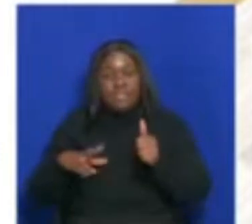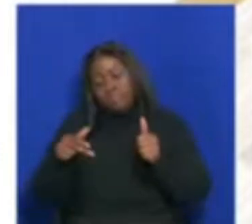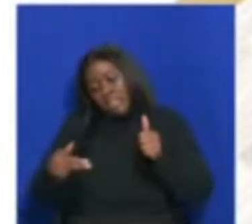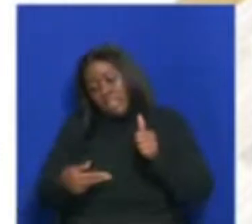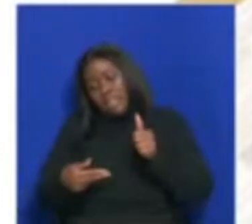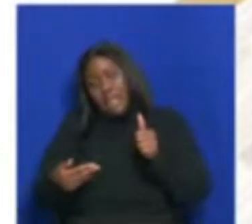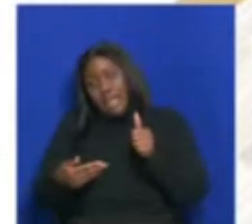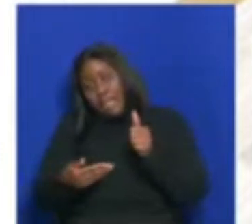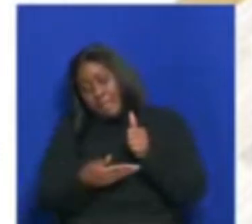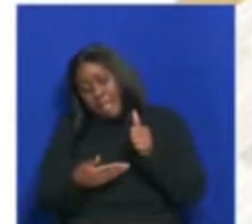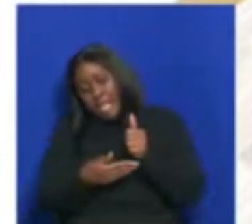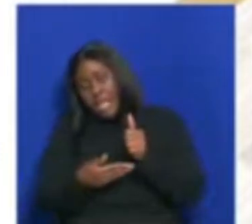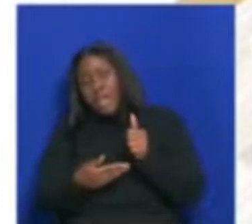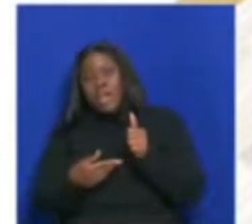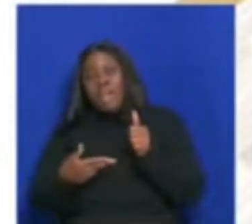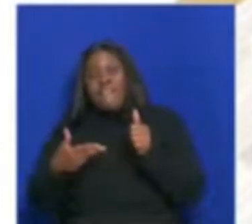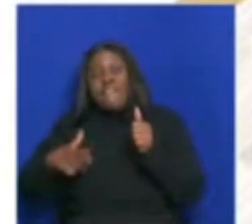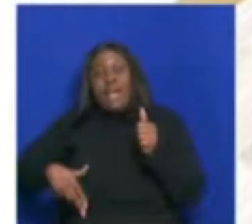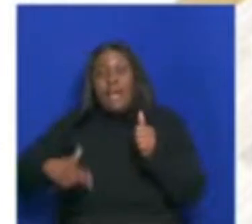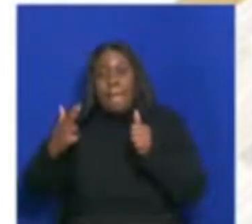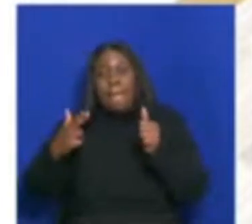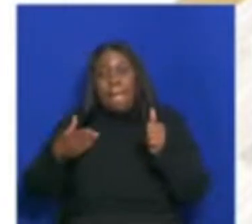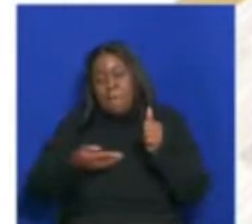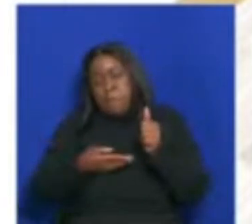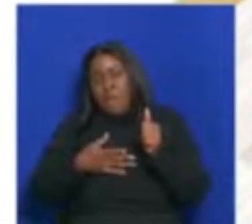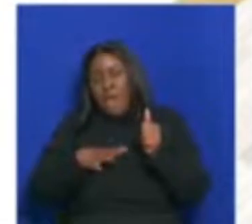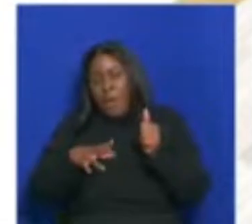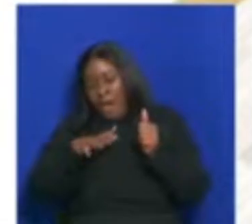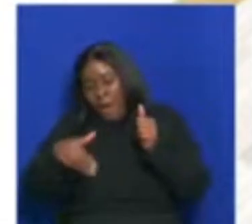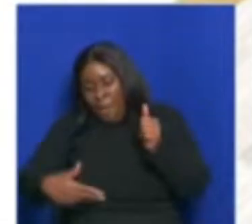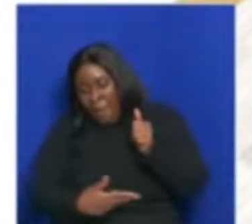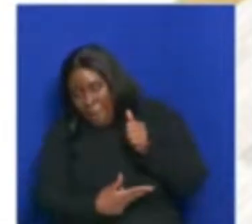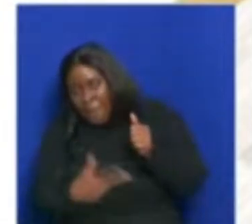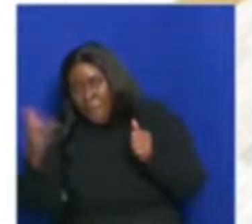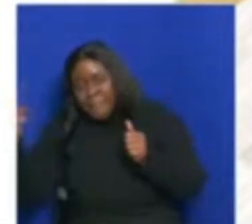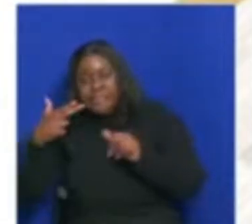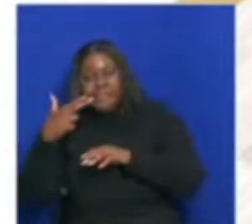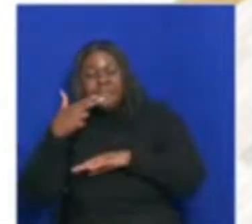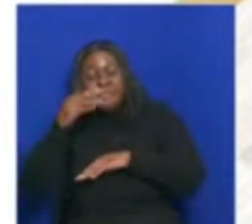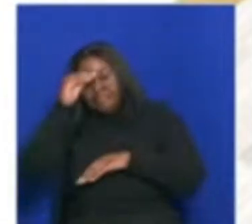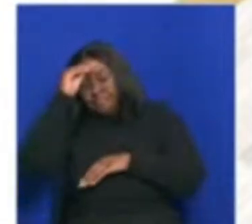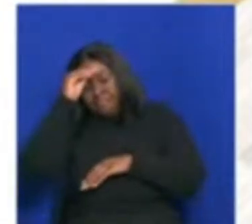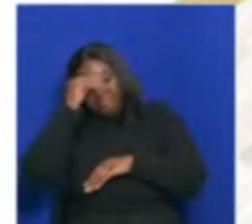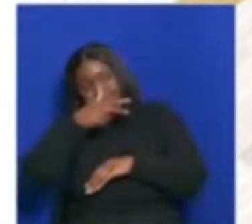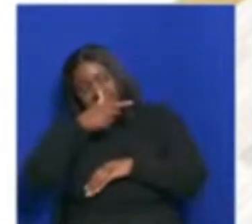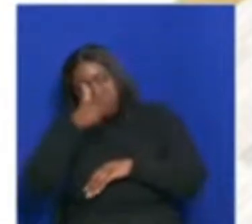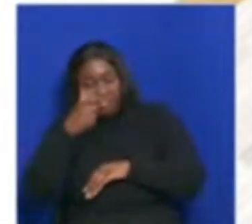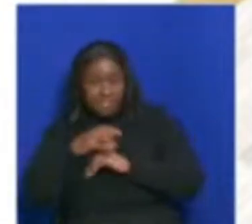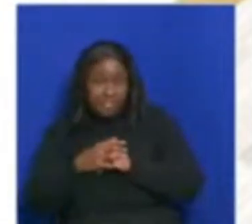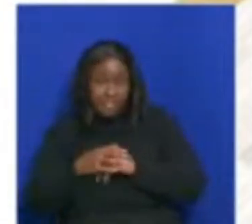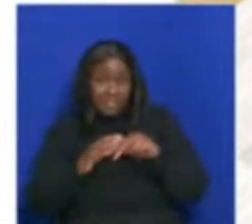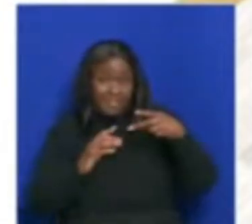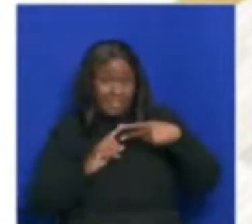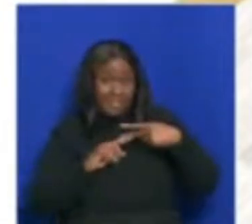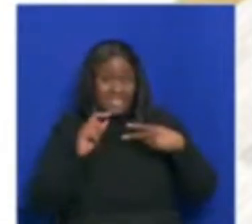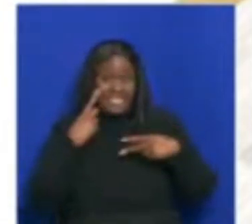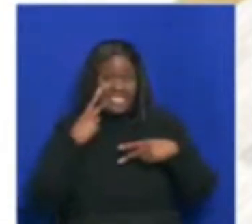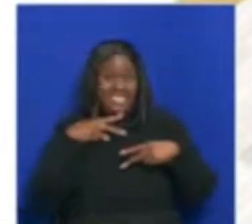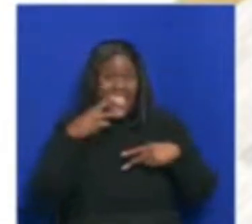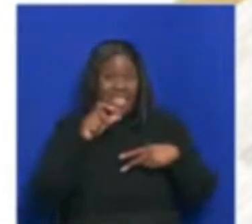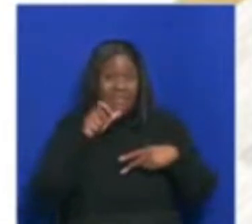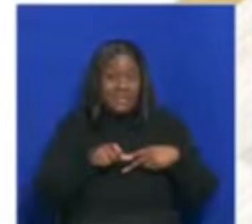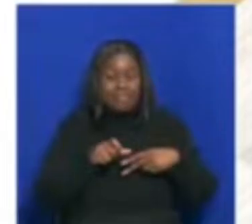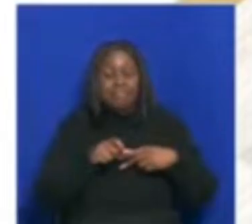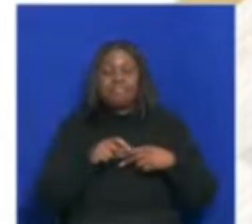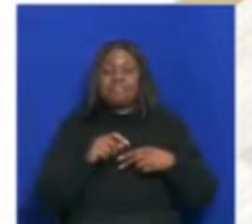second suspect in that matter borrowed the Toyota Fortuner of the complainant